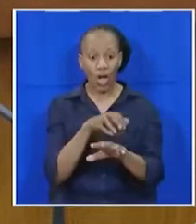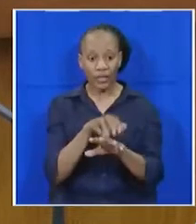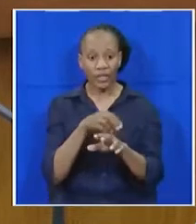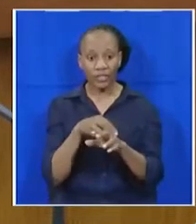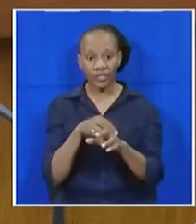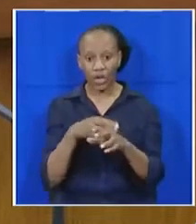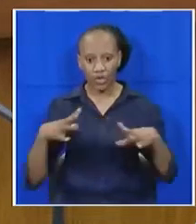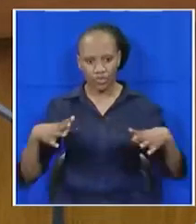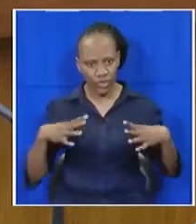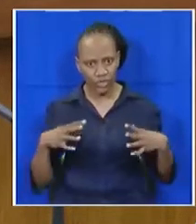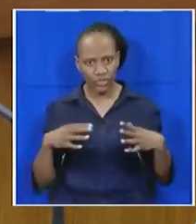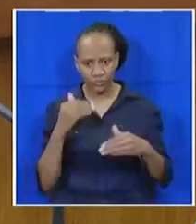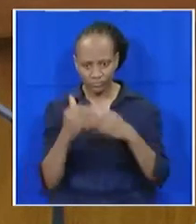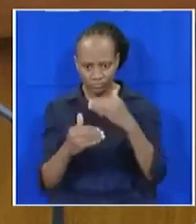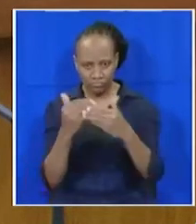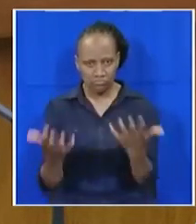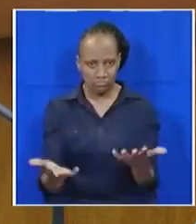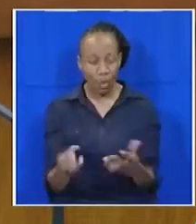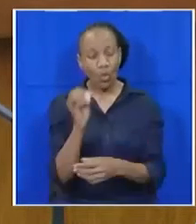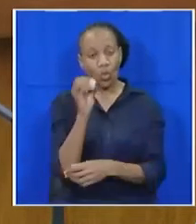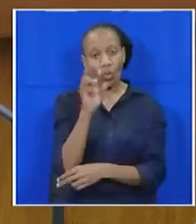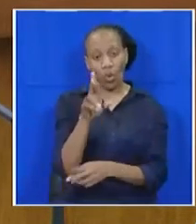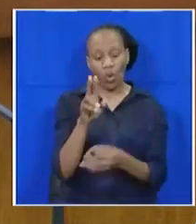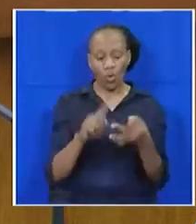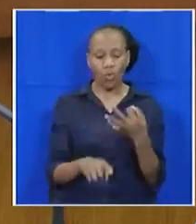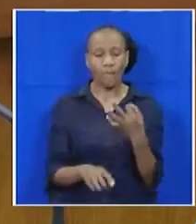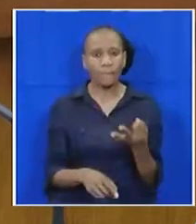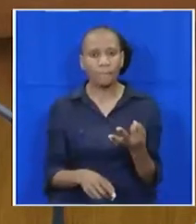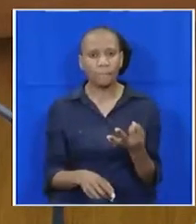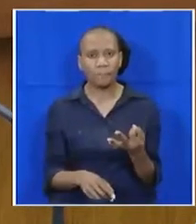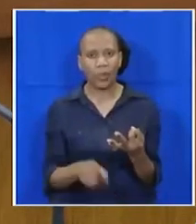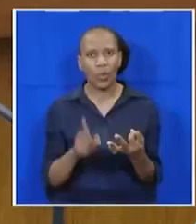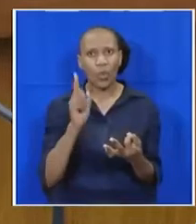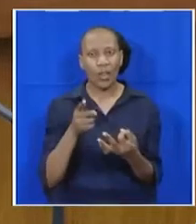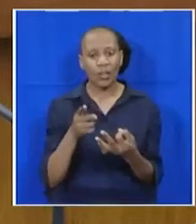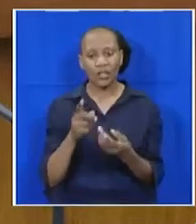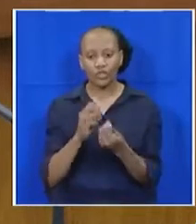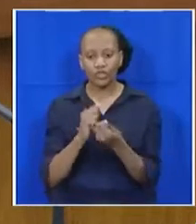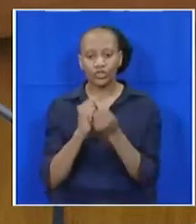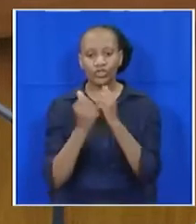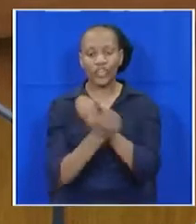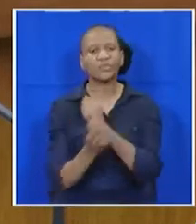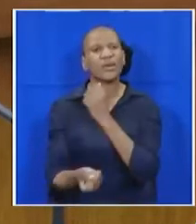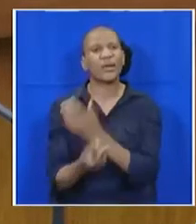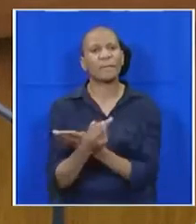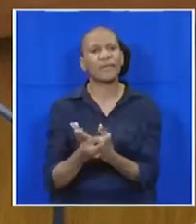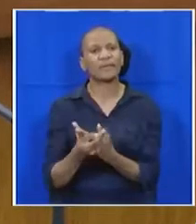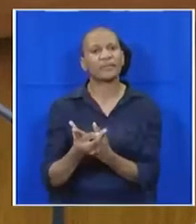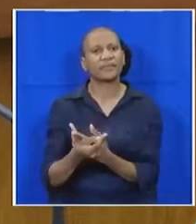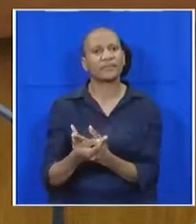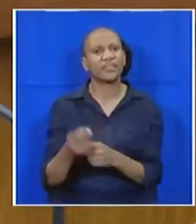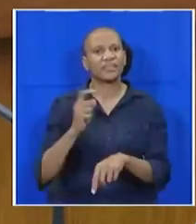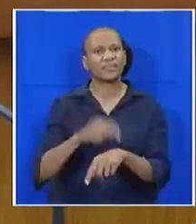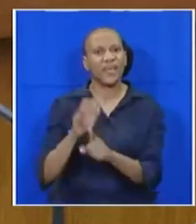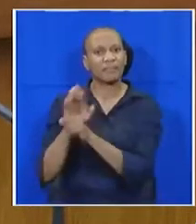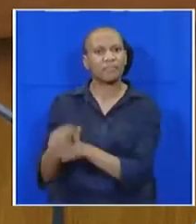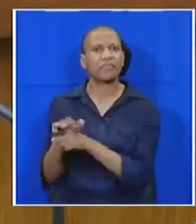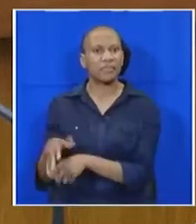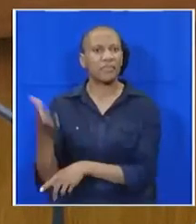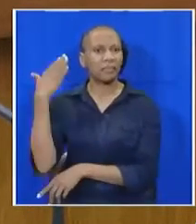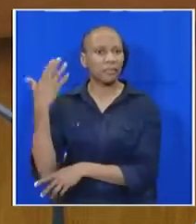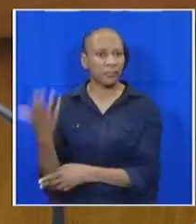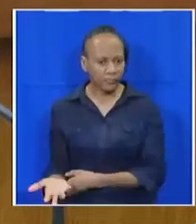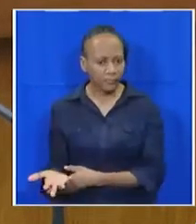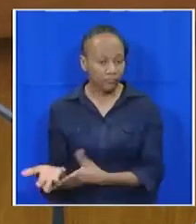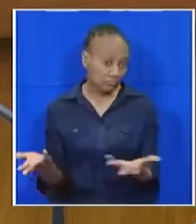dynamic? Or is it a matter of justice for past wrongs? If, as we argue as the EFF,